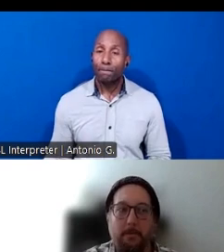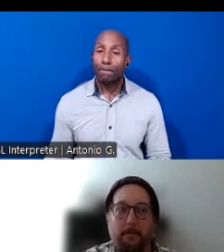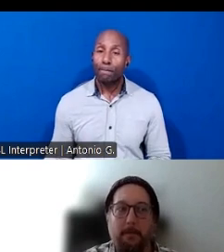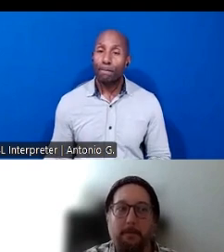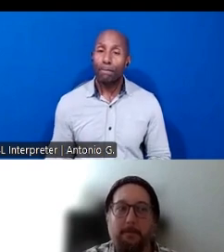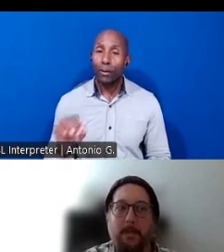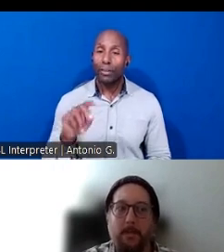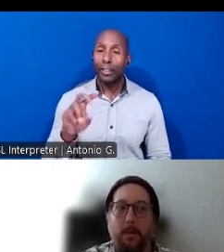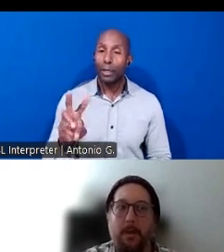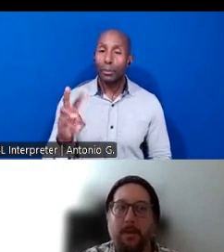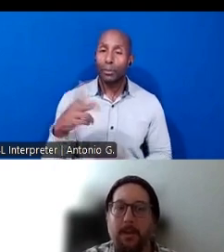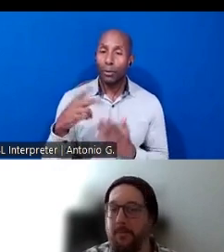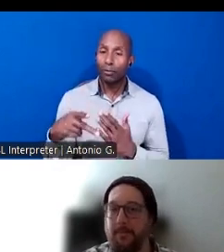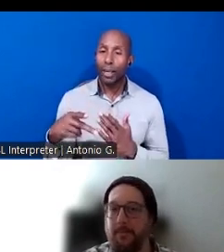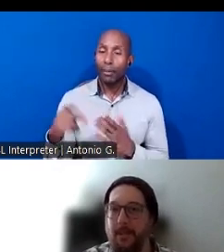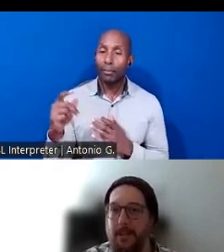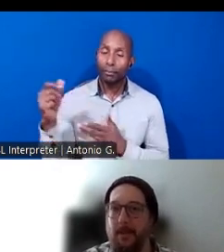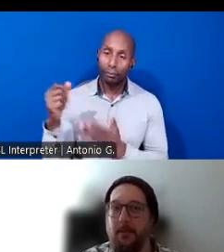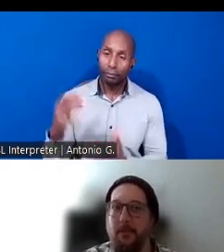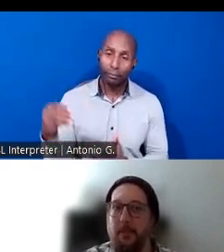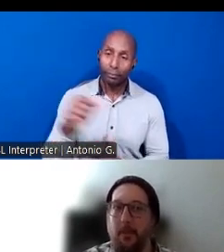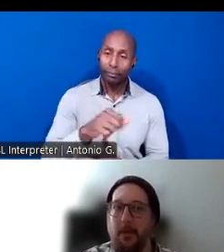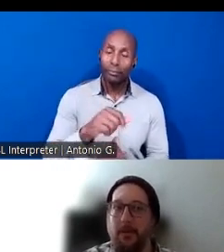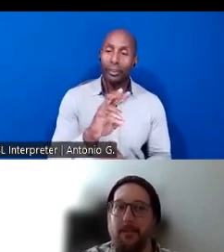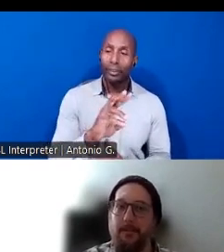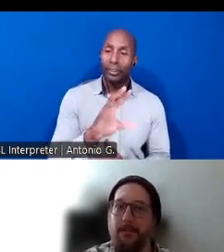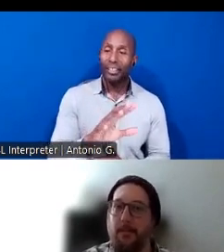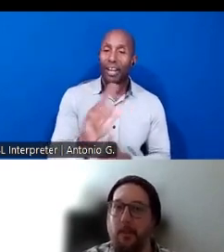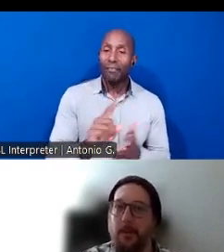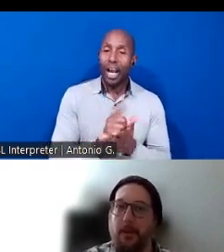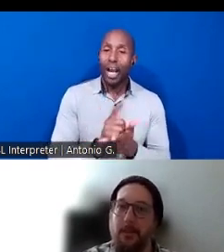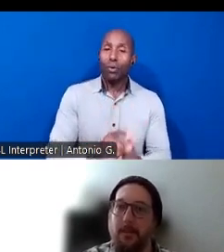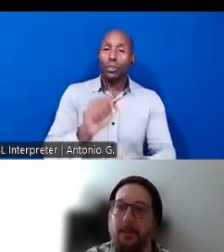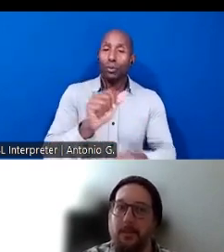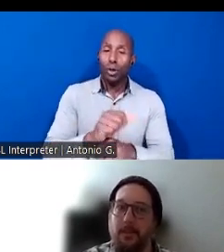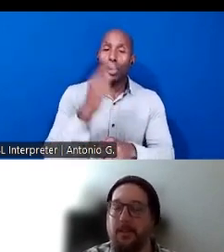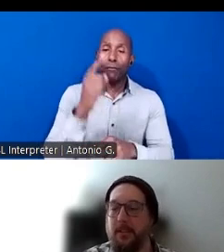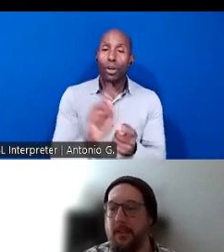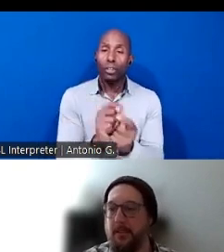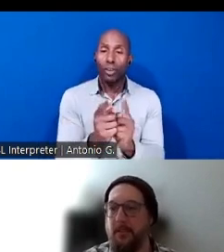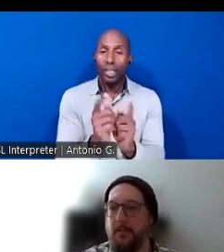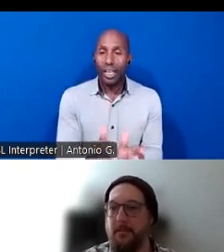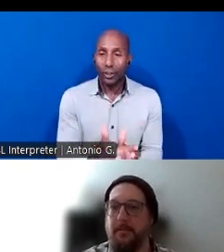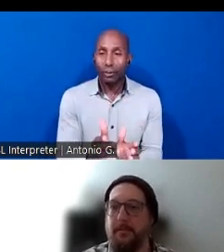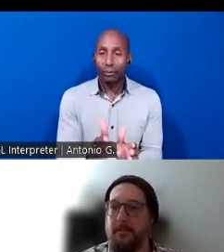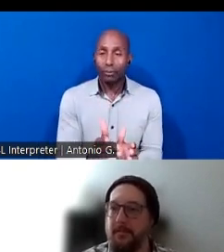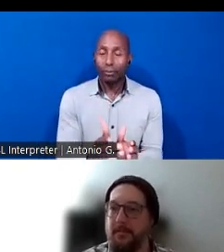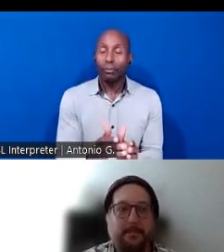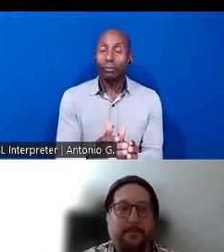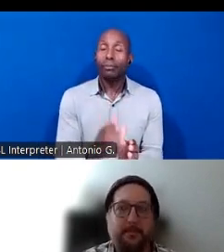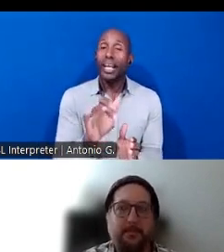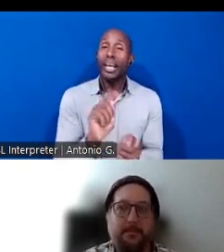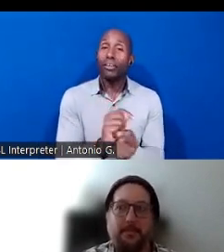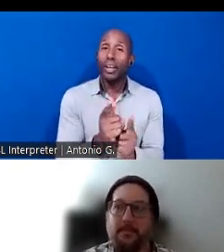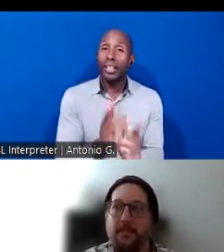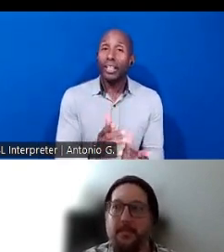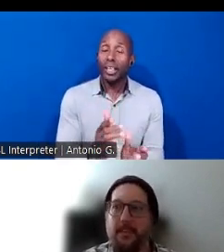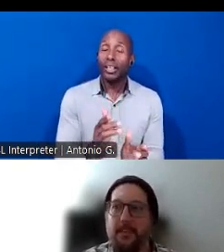work. What FTE would you report for this translator?